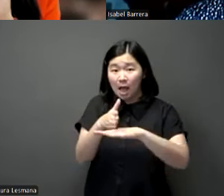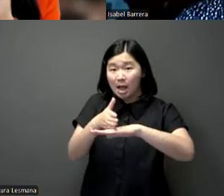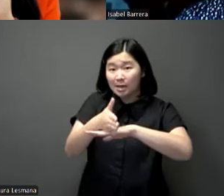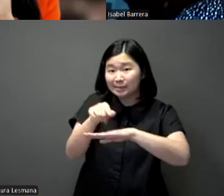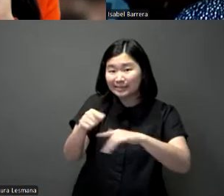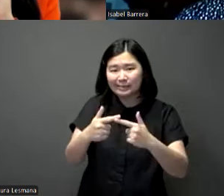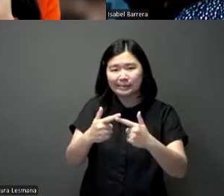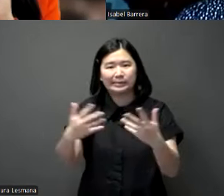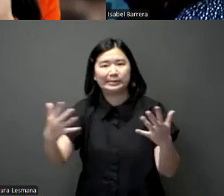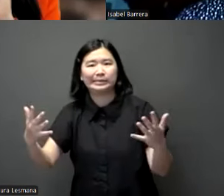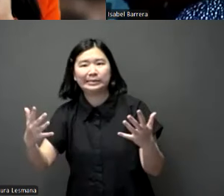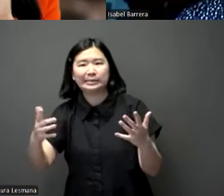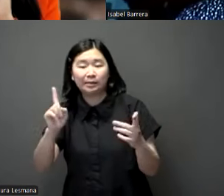by